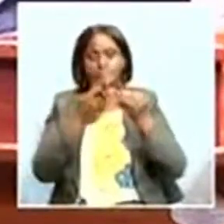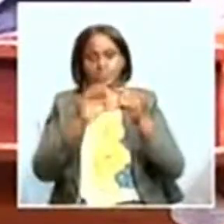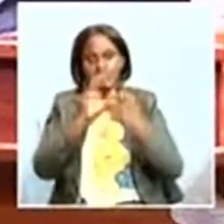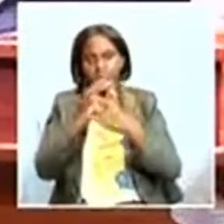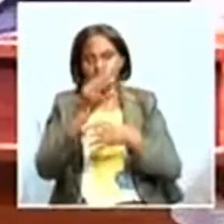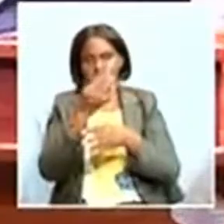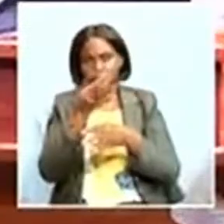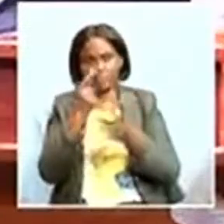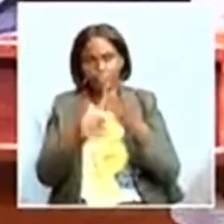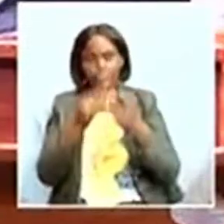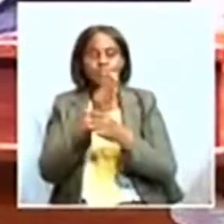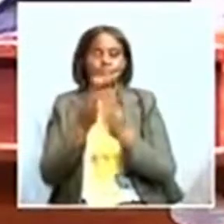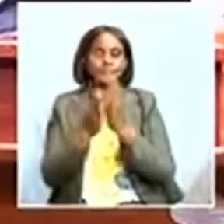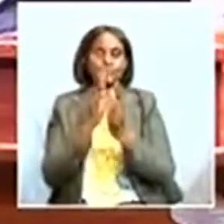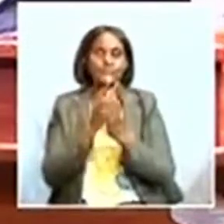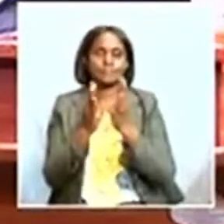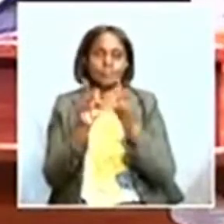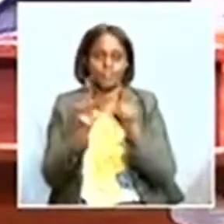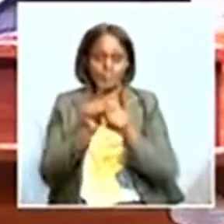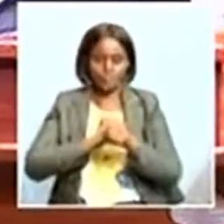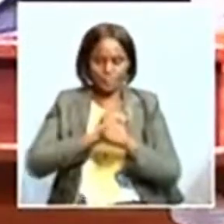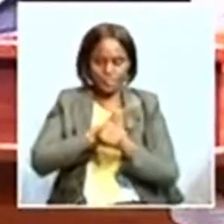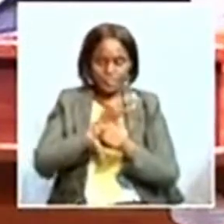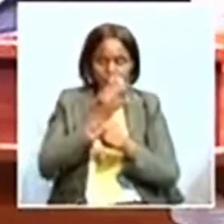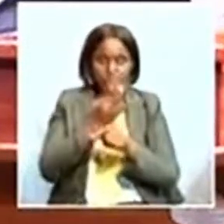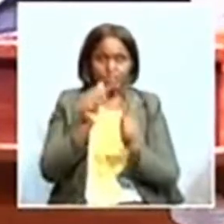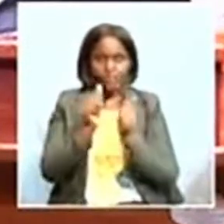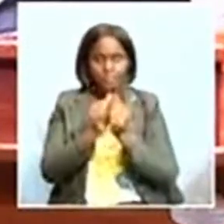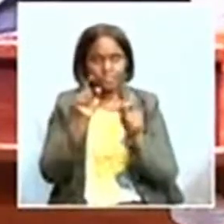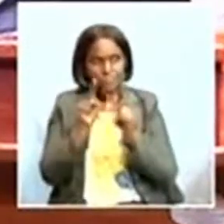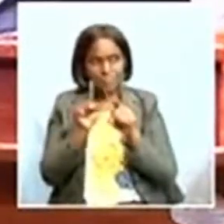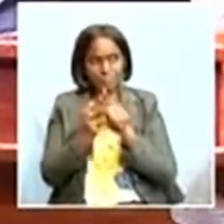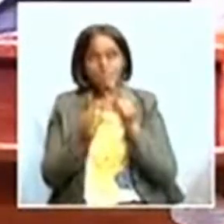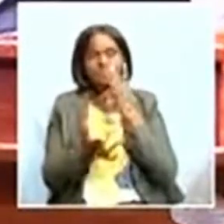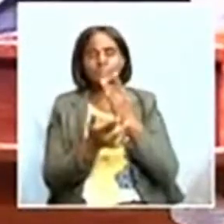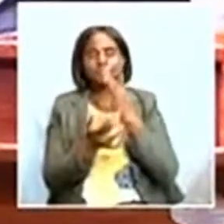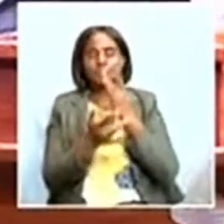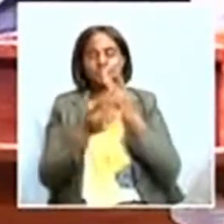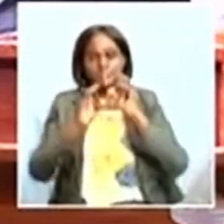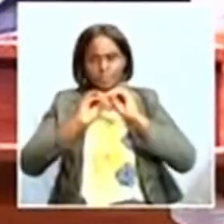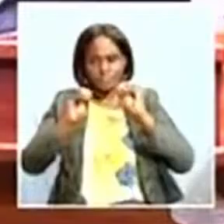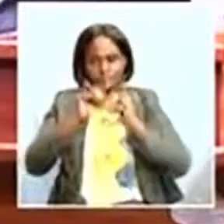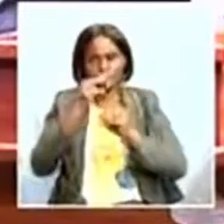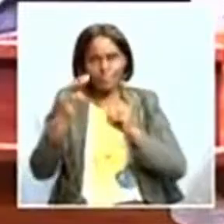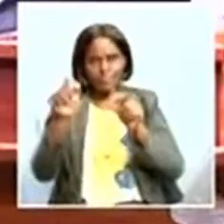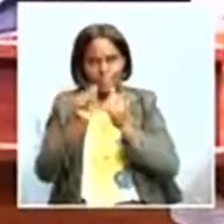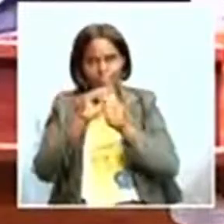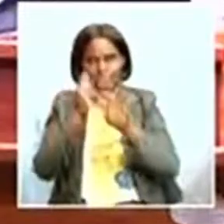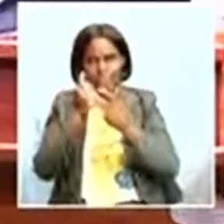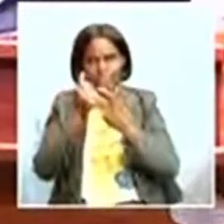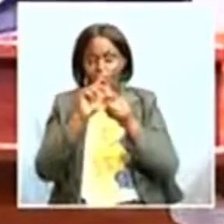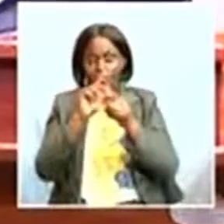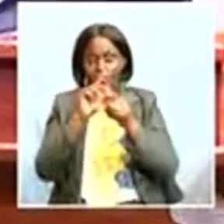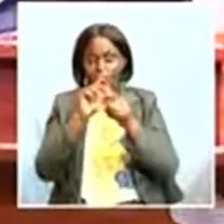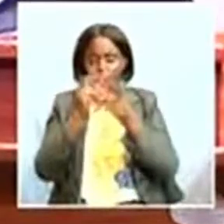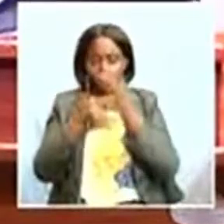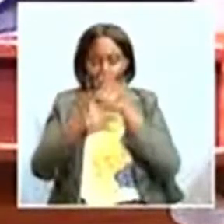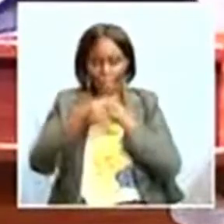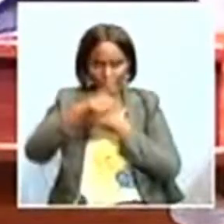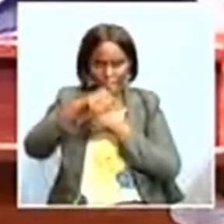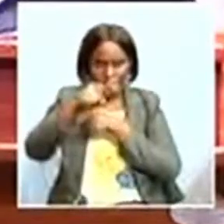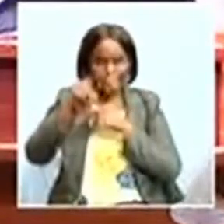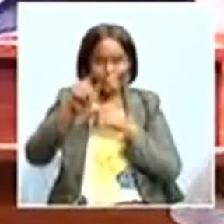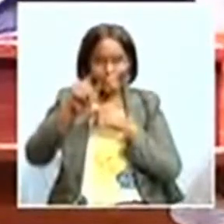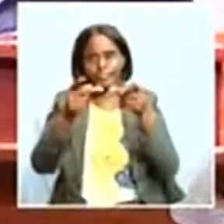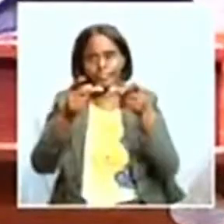of infrastructure, staffing, and technical teaching materials, as well as ongoing evaluation of